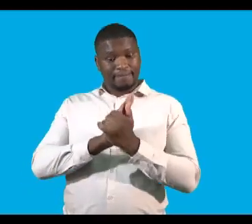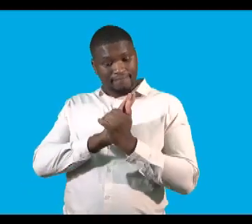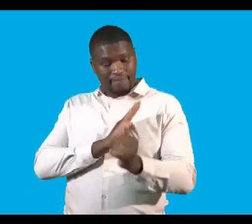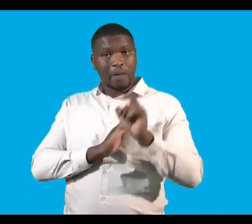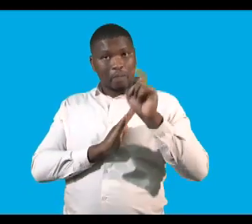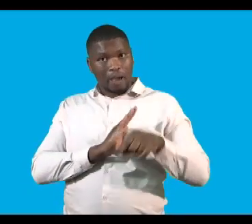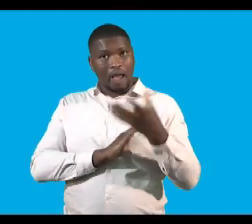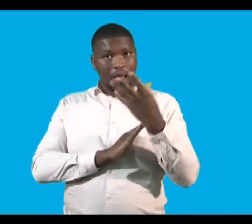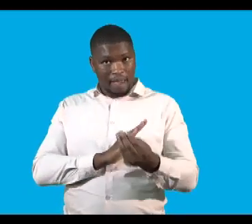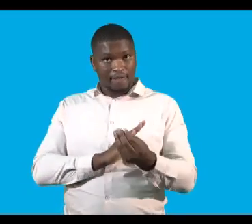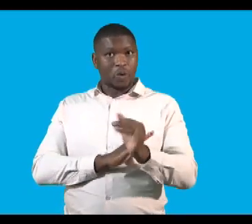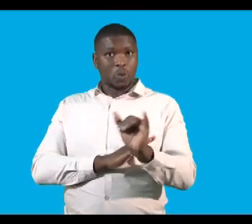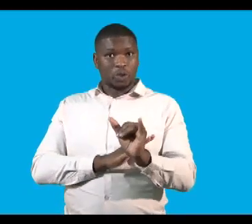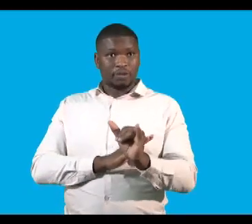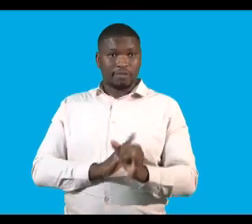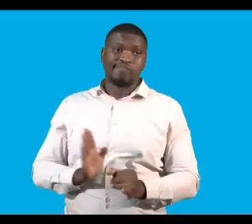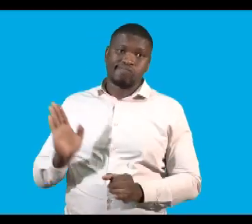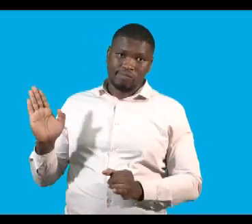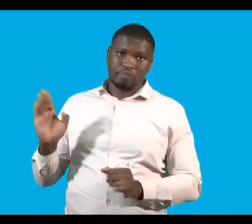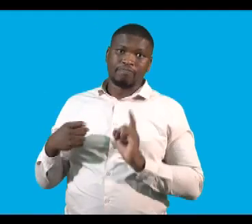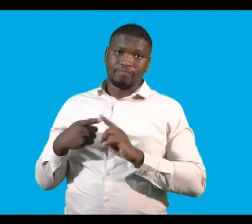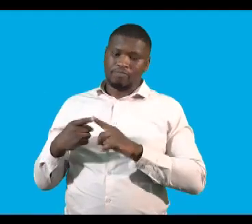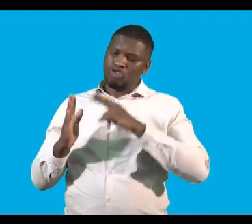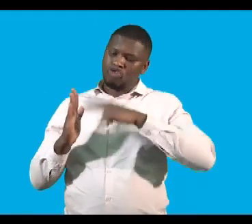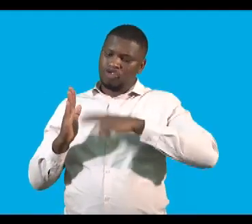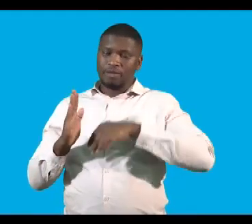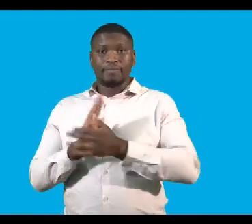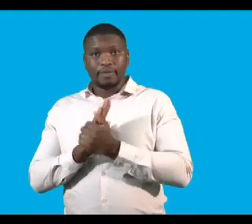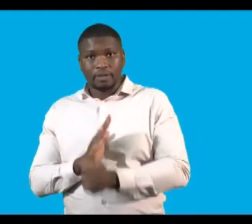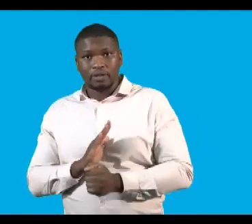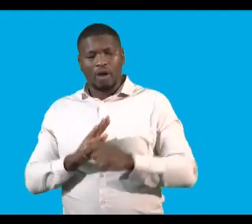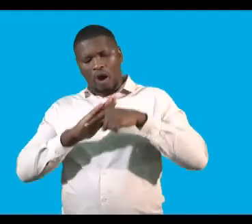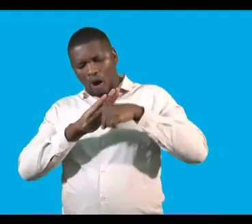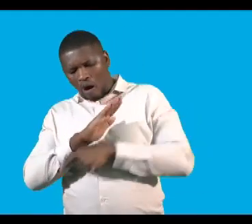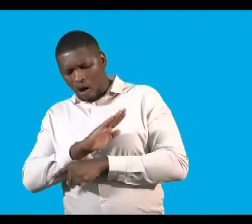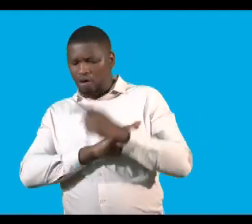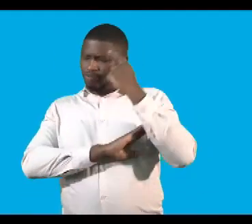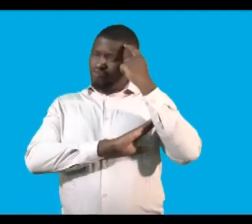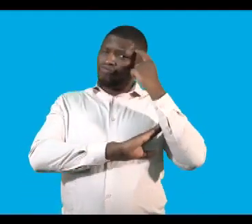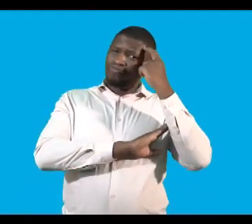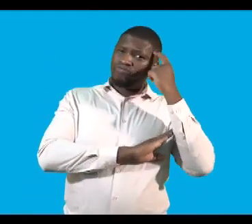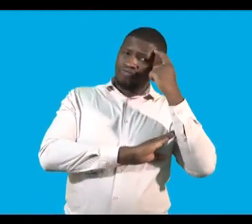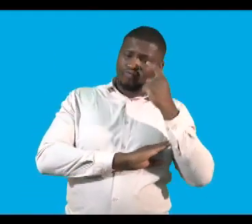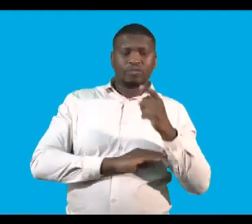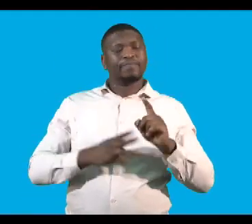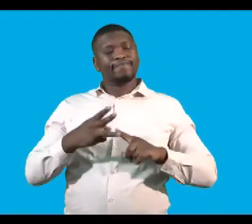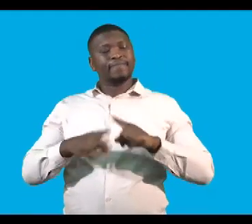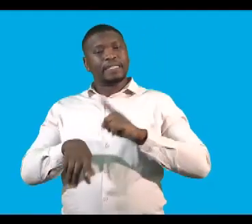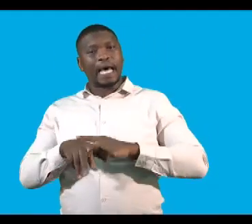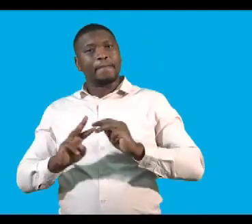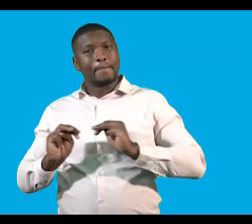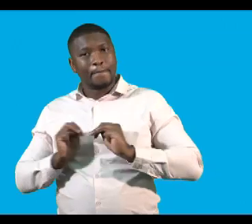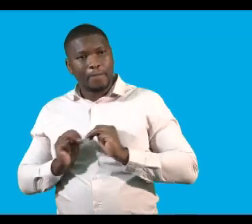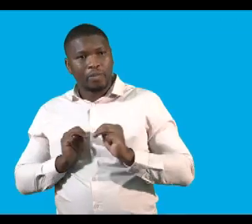Exam writing competencies that you should always keep in your pocket: your reading skills, critical thinking skills, time management